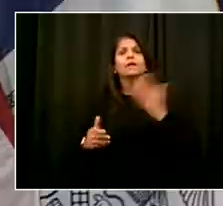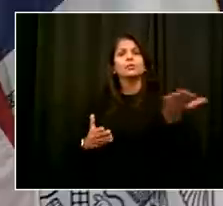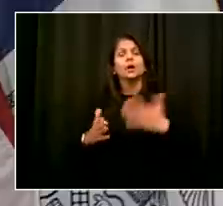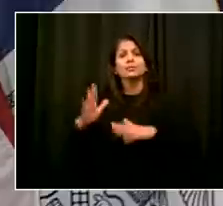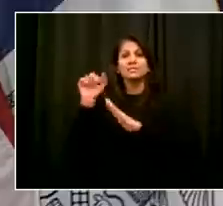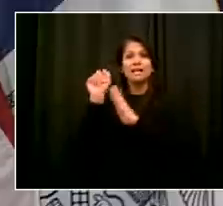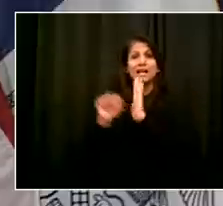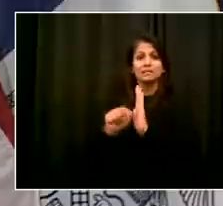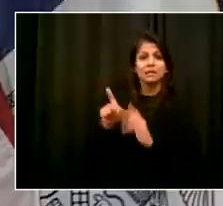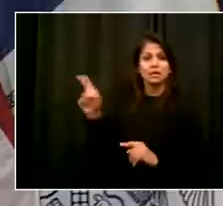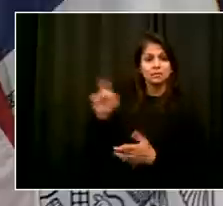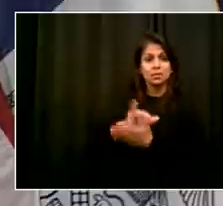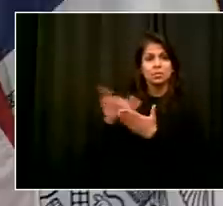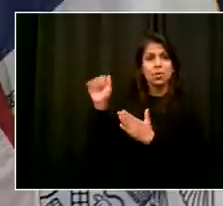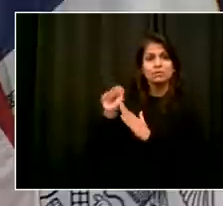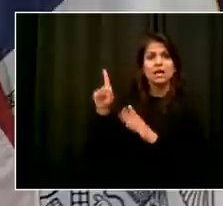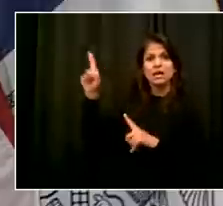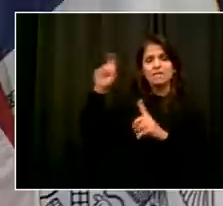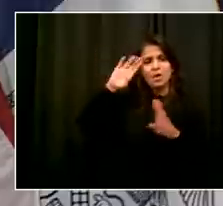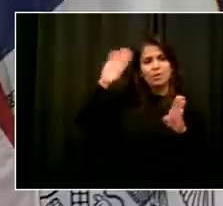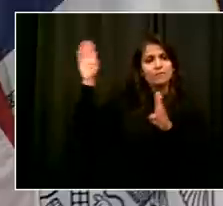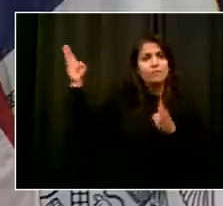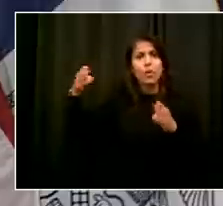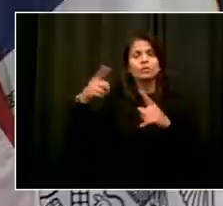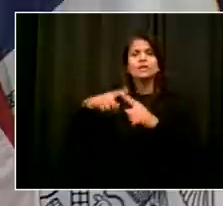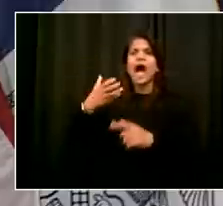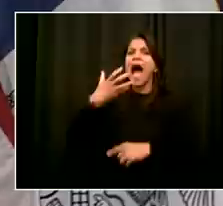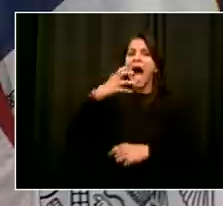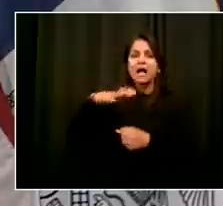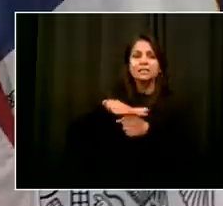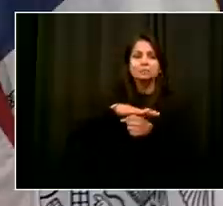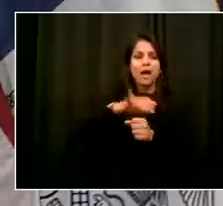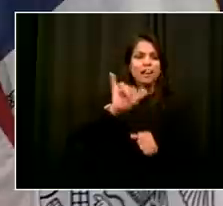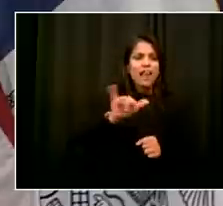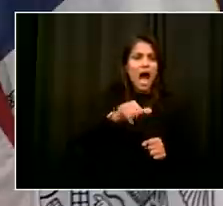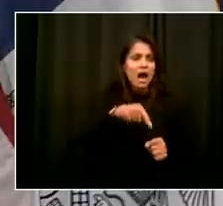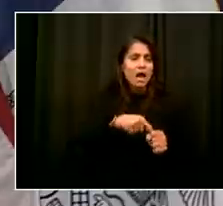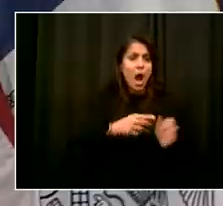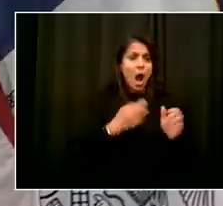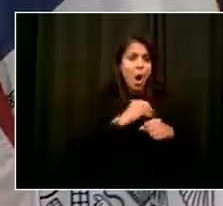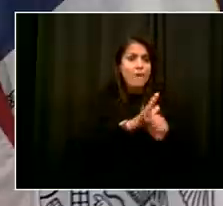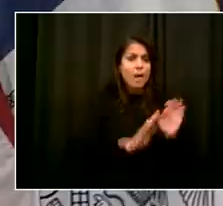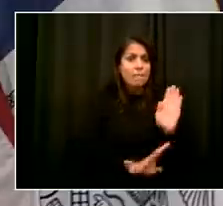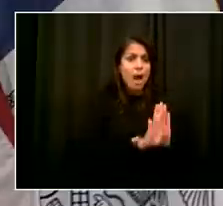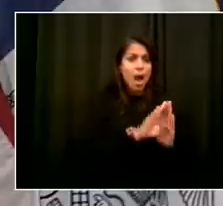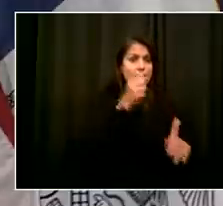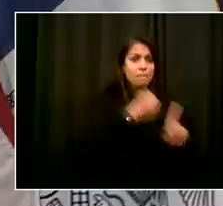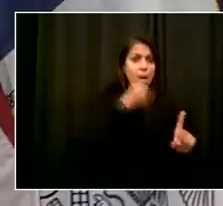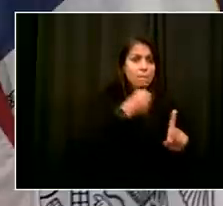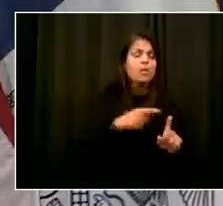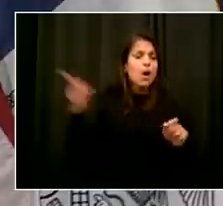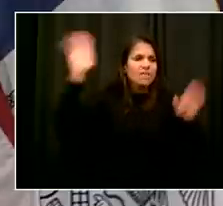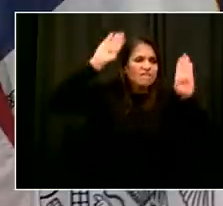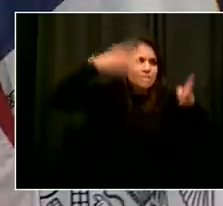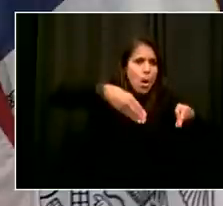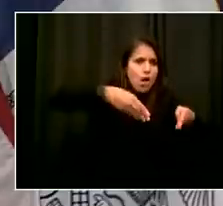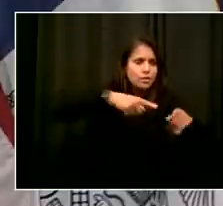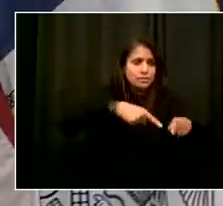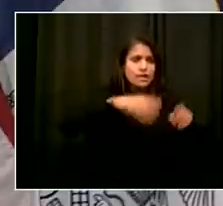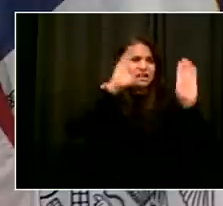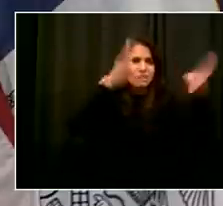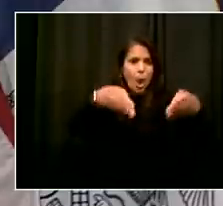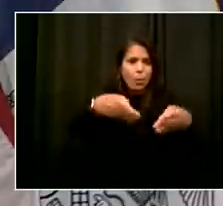micro-targeting approach. I think that's where they're going to be continuing to focus. As to the